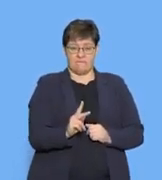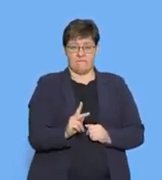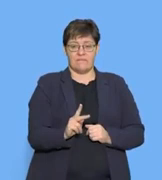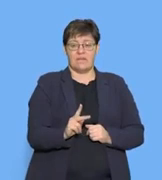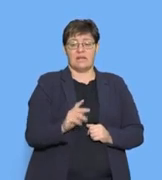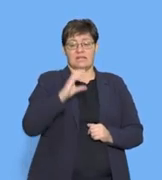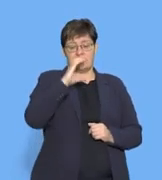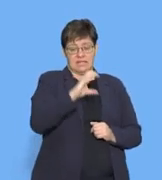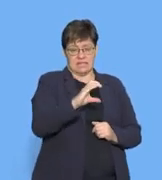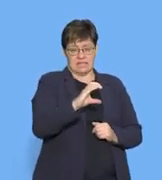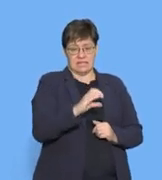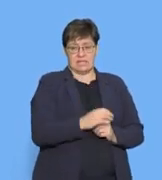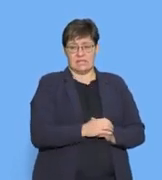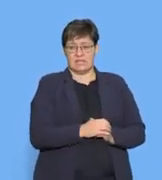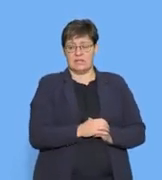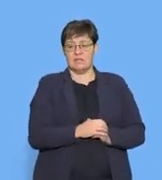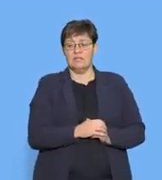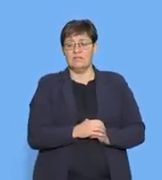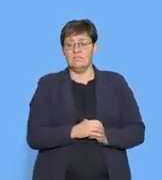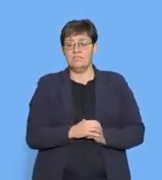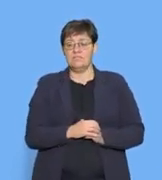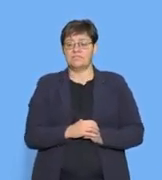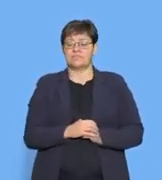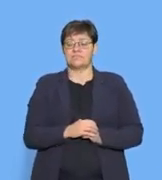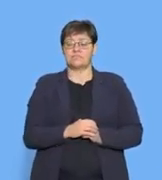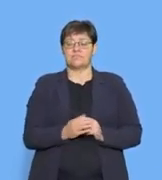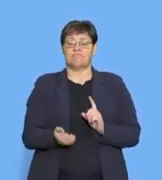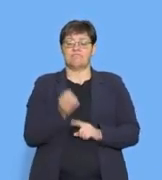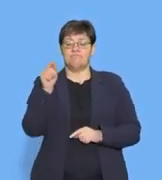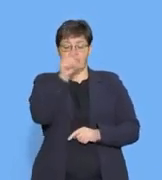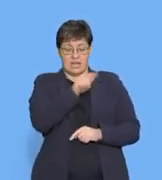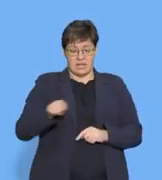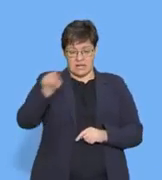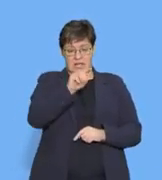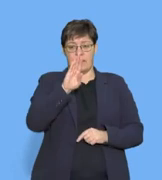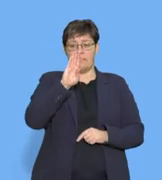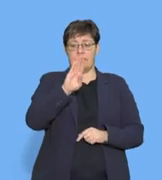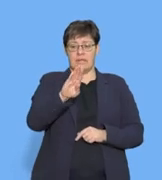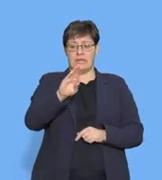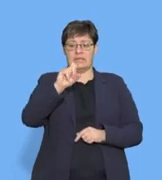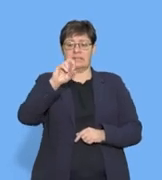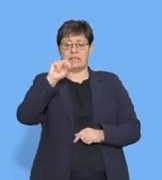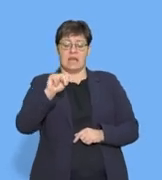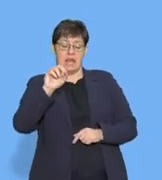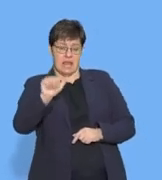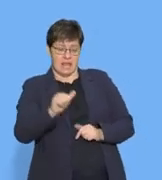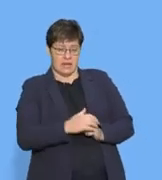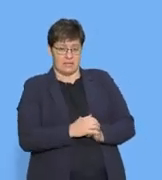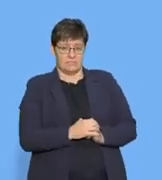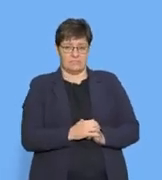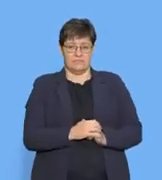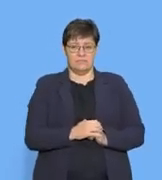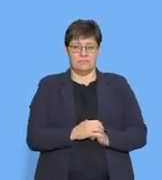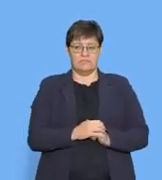So we're going to have half C. Now instead of putting this H in, we're going to put in what we found for H here, which is